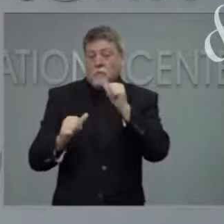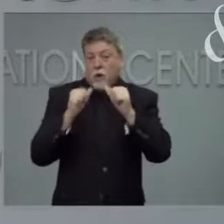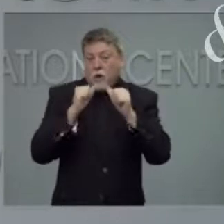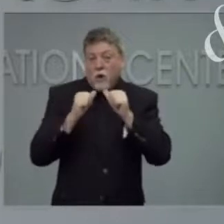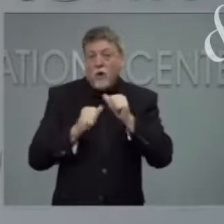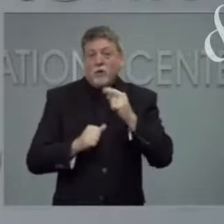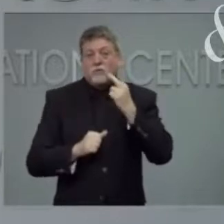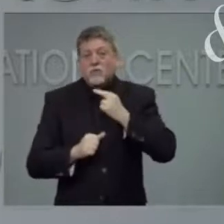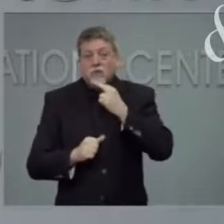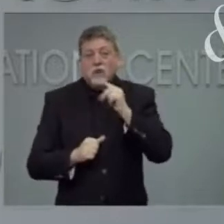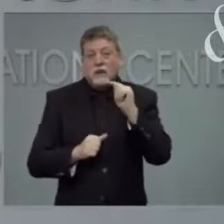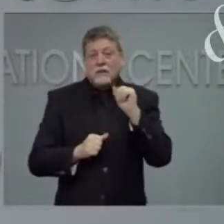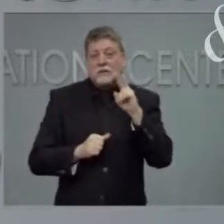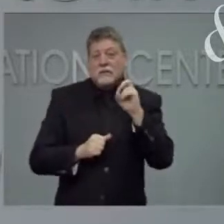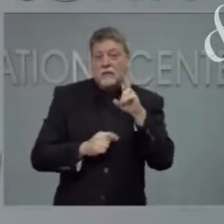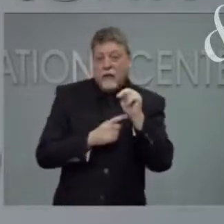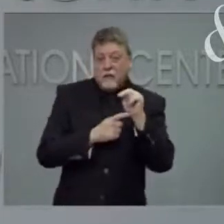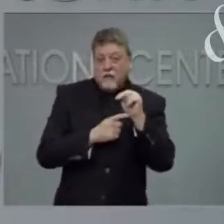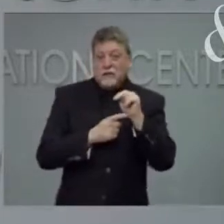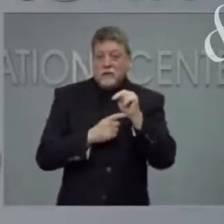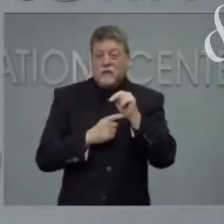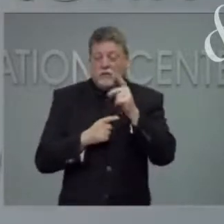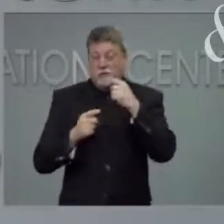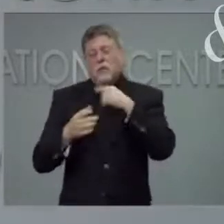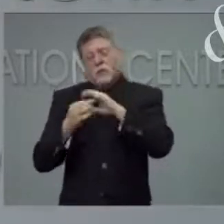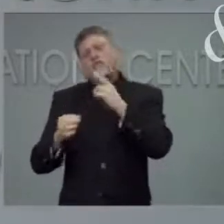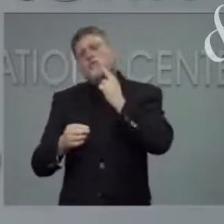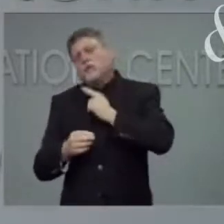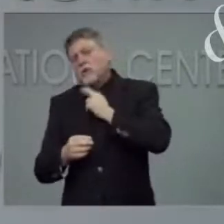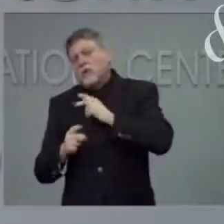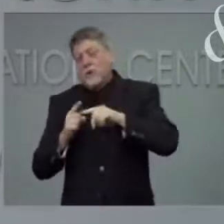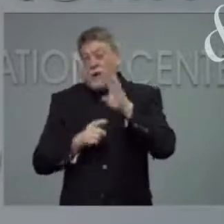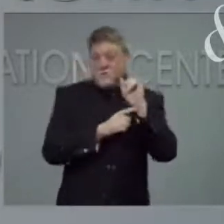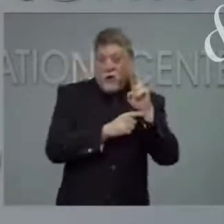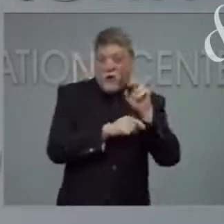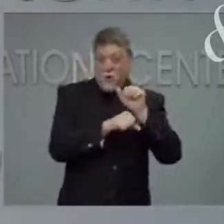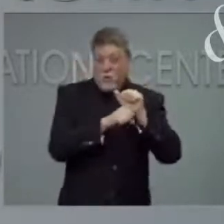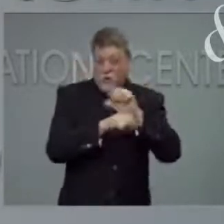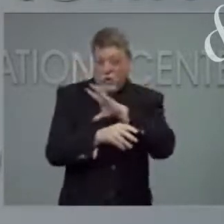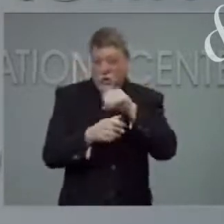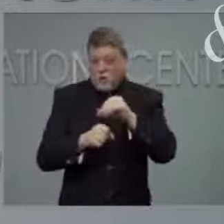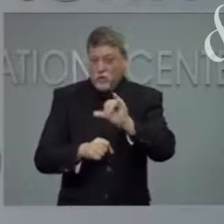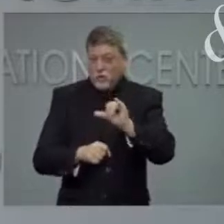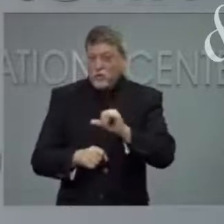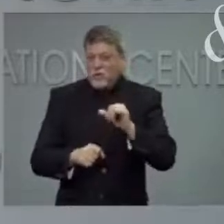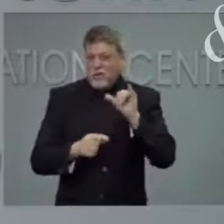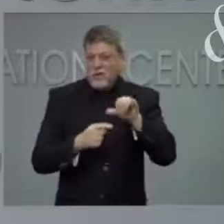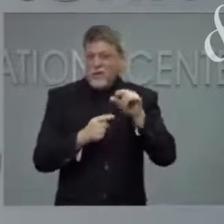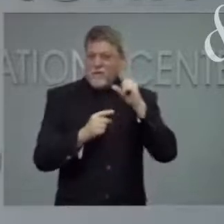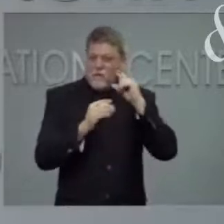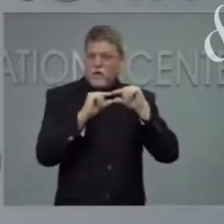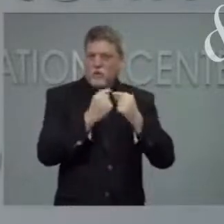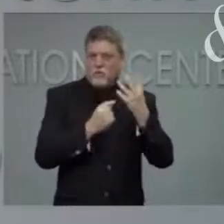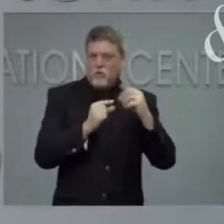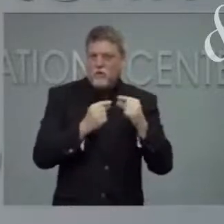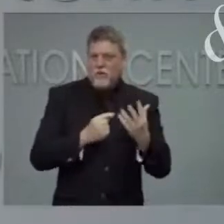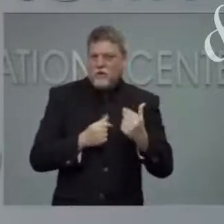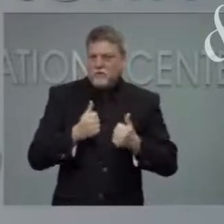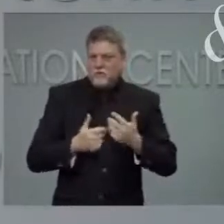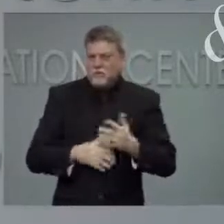employees be included in the restaurant worker group, or will they wait until group 4 and group 5?